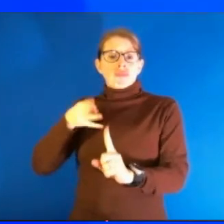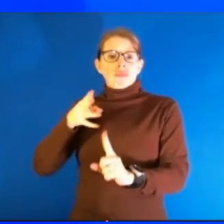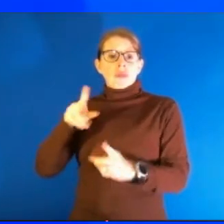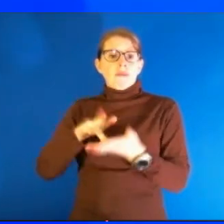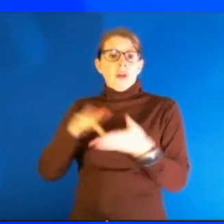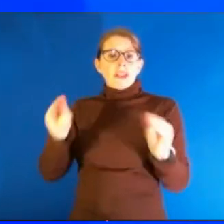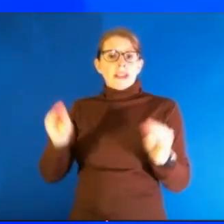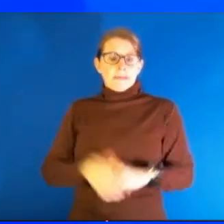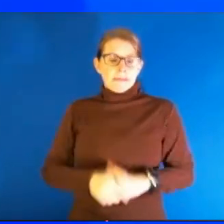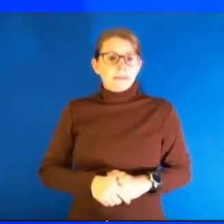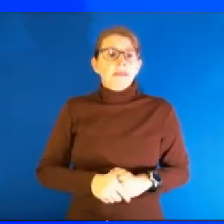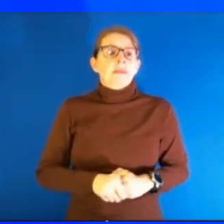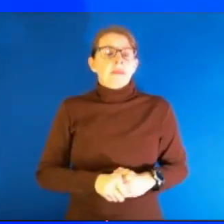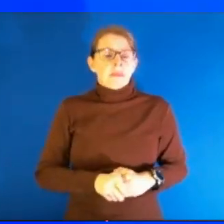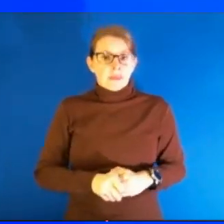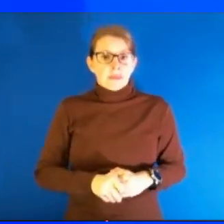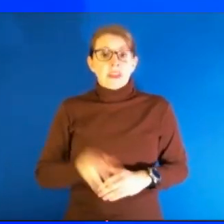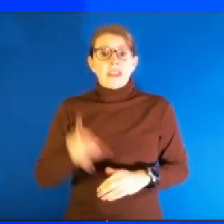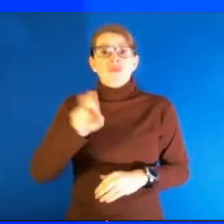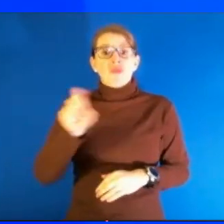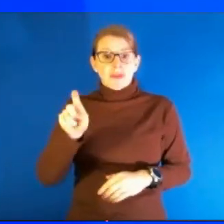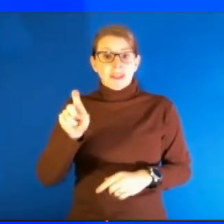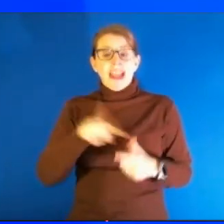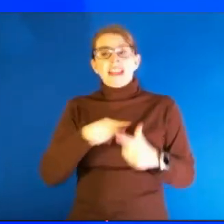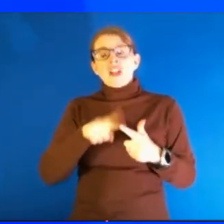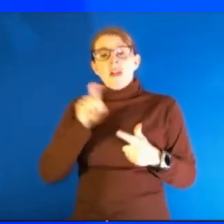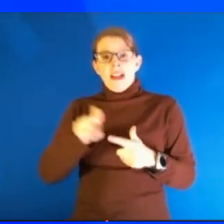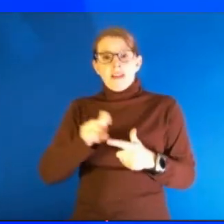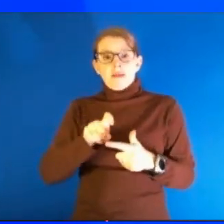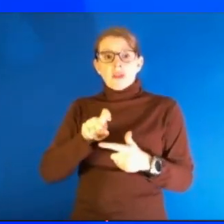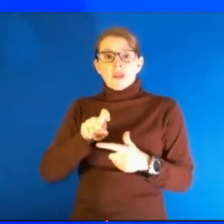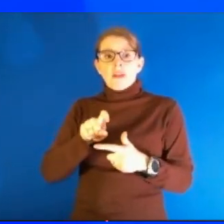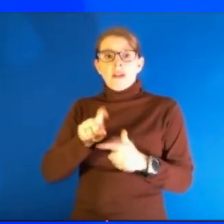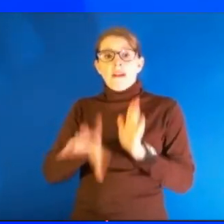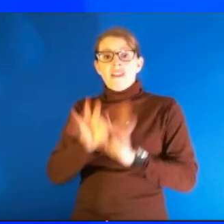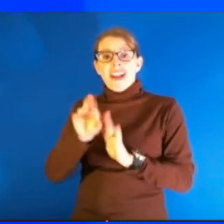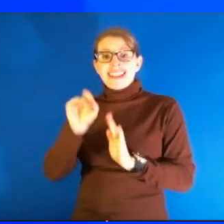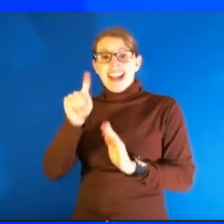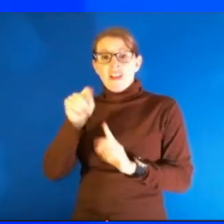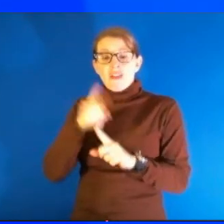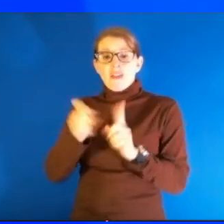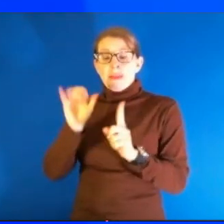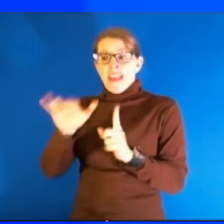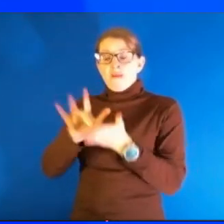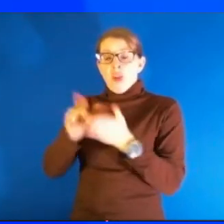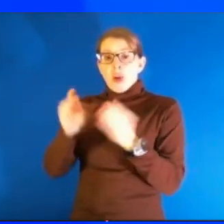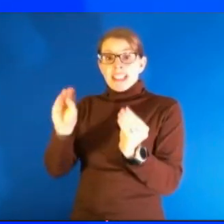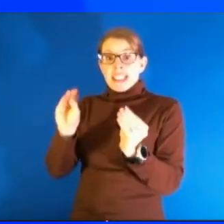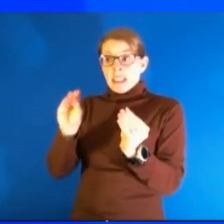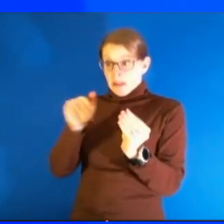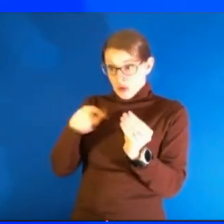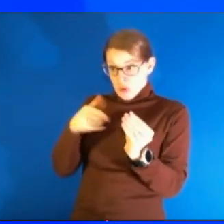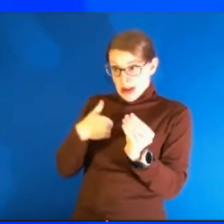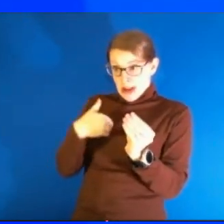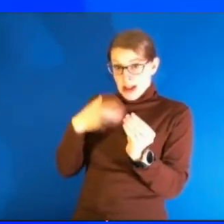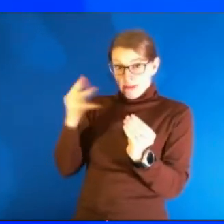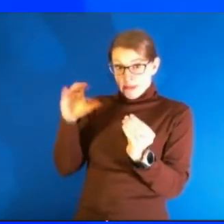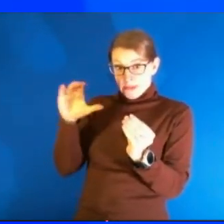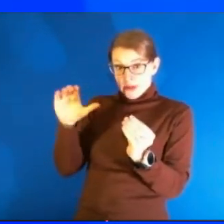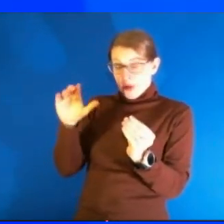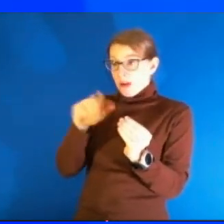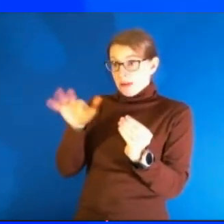So you have to get a prescription, and then you have to find out from that individual pharmacy that you want to go to whether they have those products in the shelves or